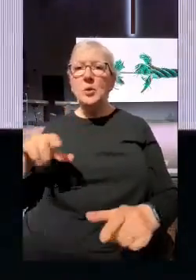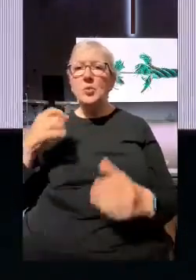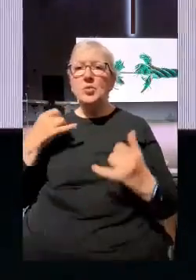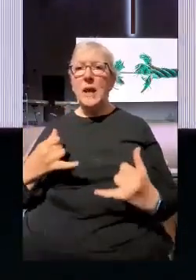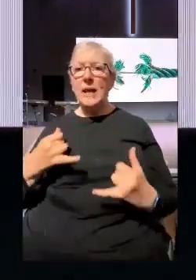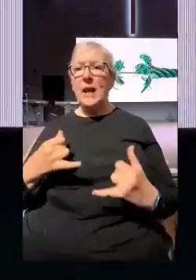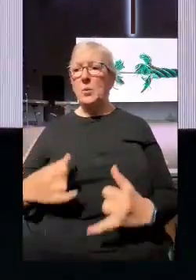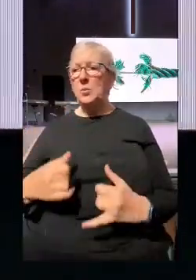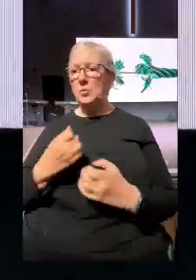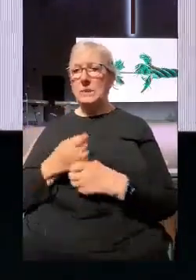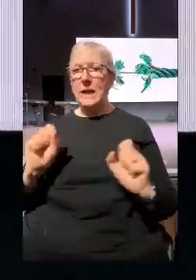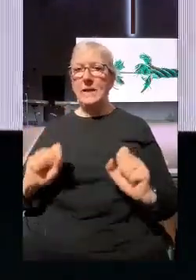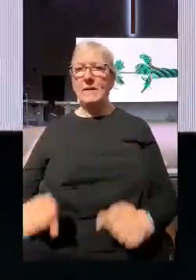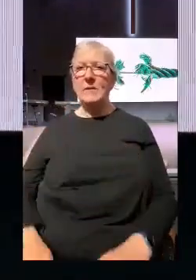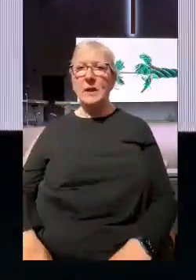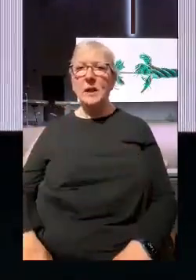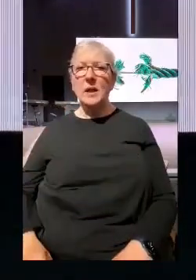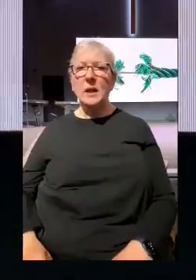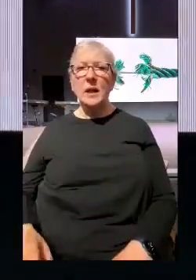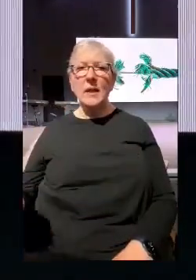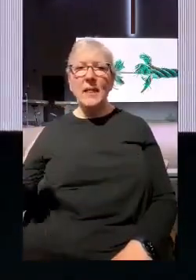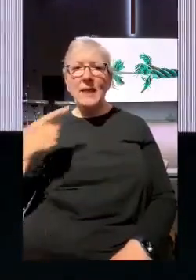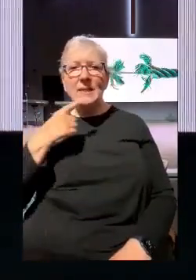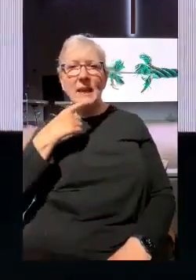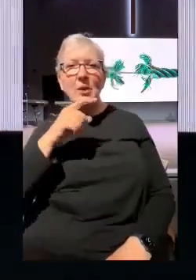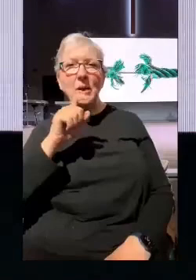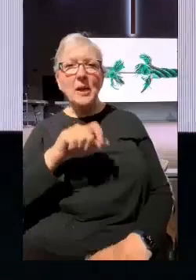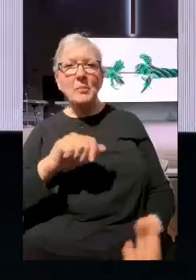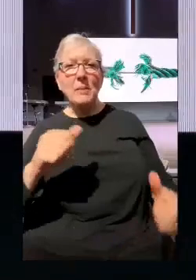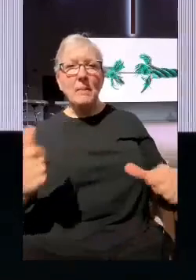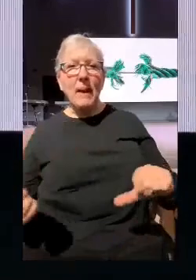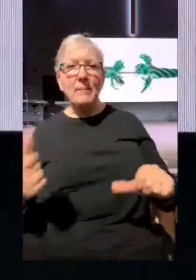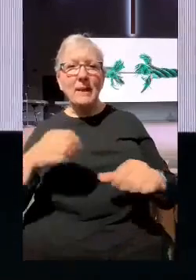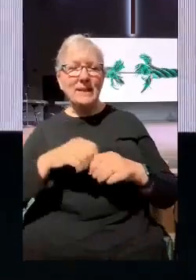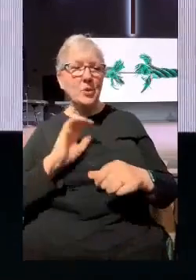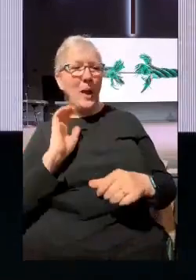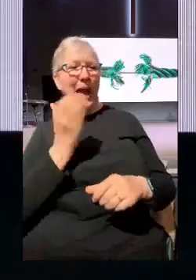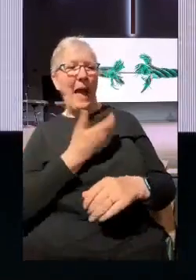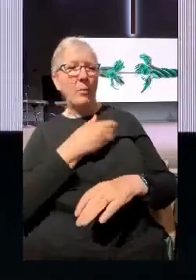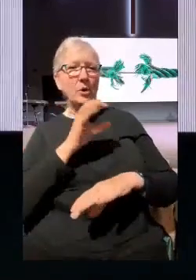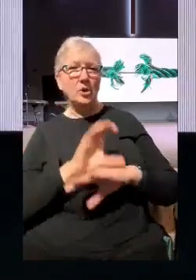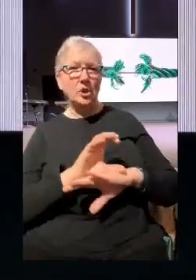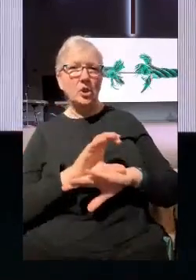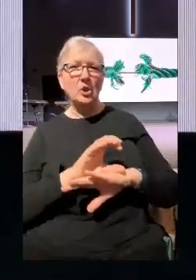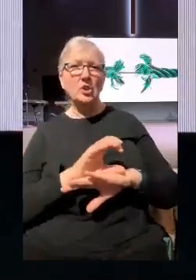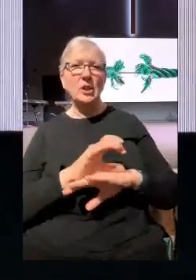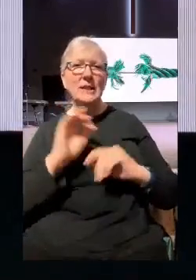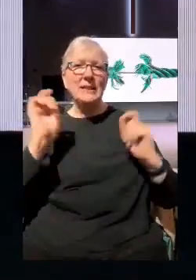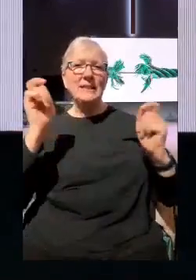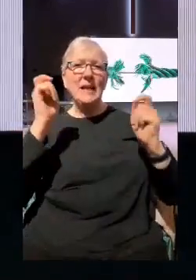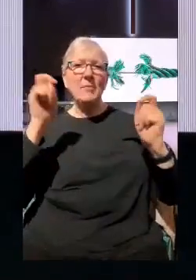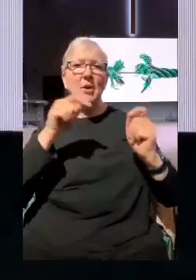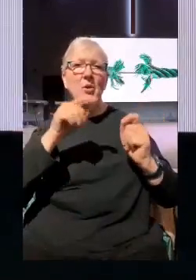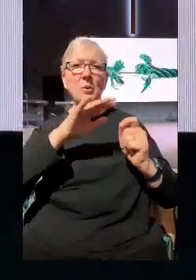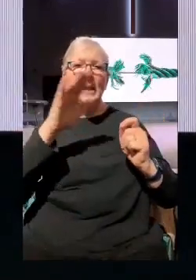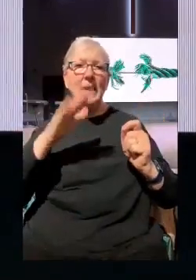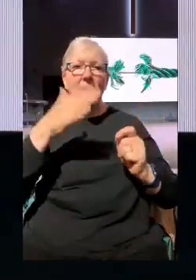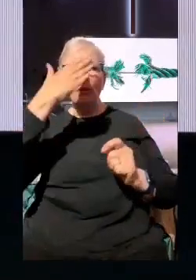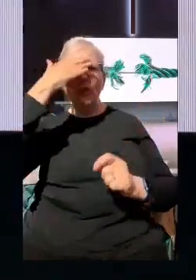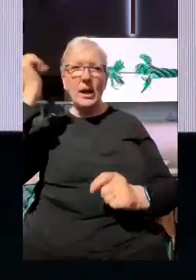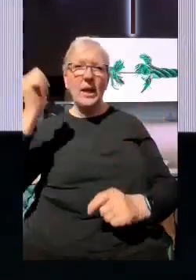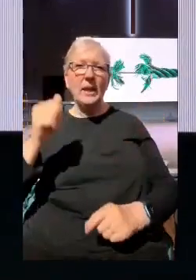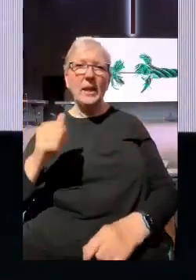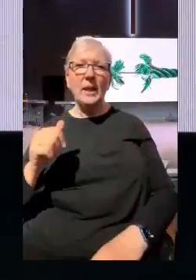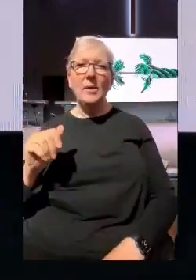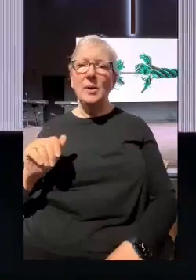saved? And they said, you need to be baptized into our church. It's a ceremony you'll never forget. And I